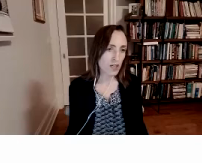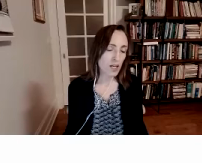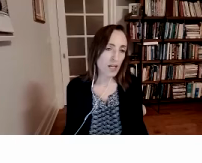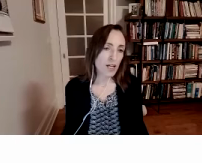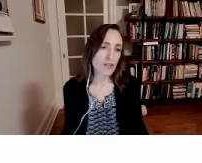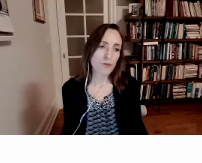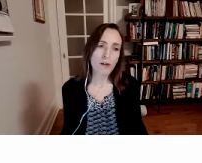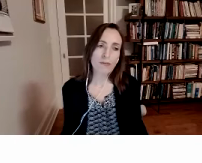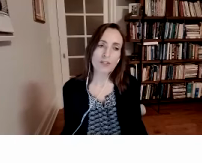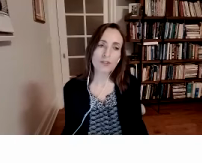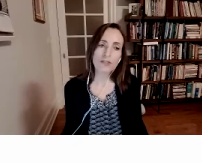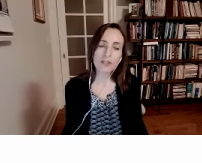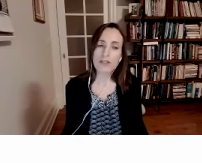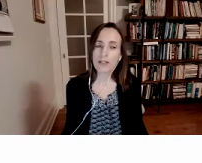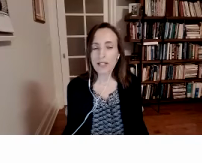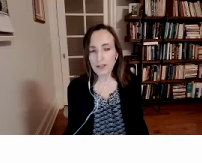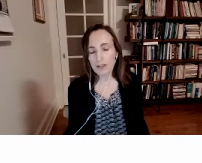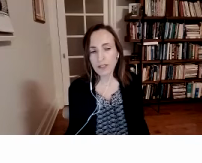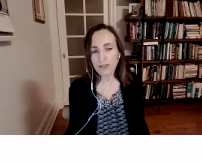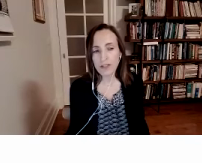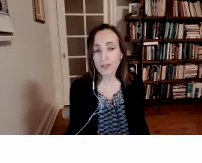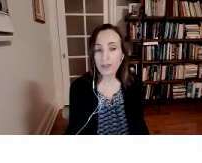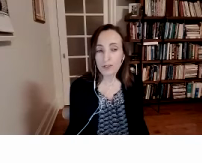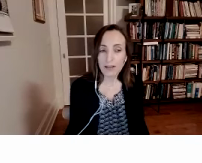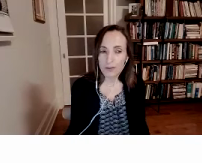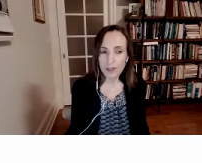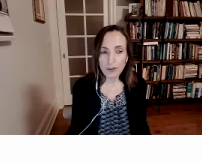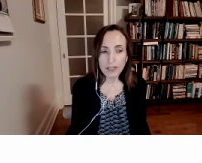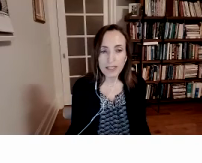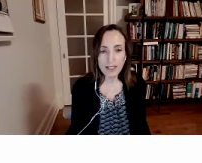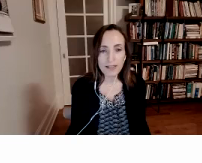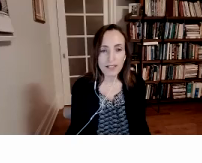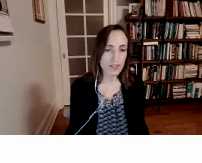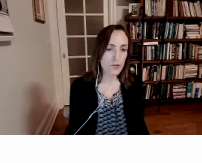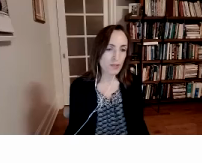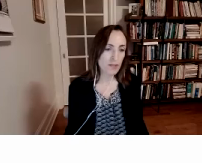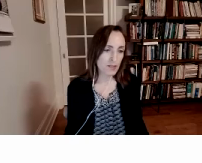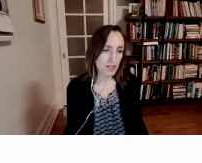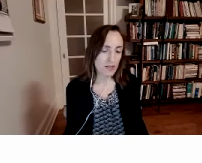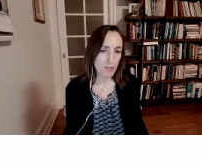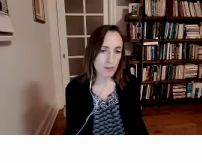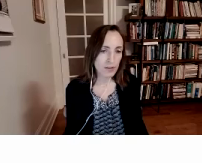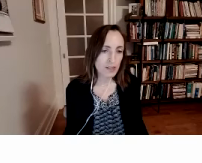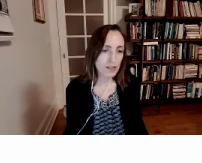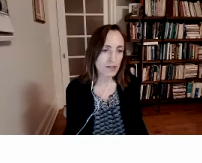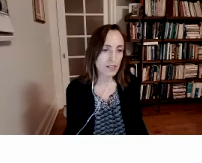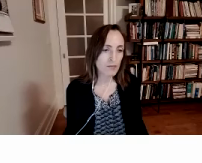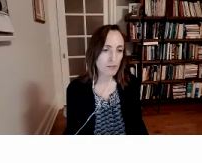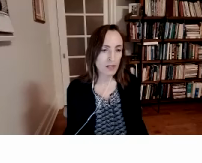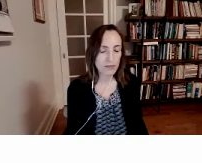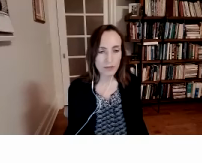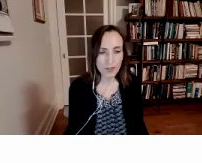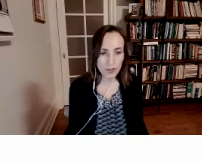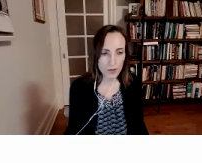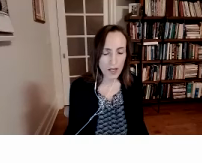context. And so referential givenness and lexical givenness don't have to agree, and that's illustrated by this example here, taken